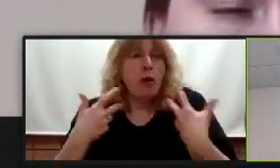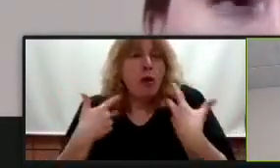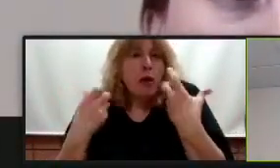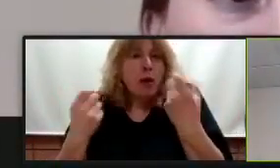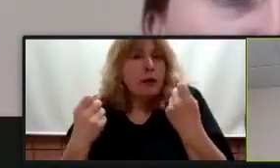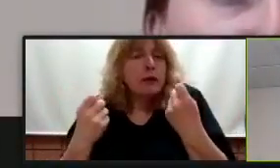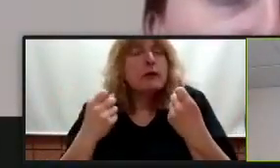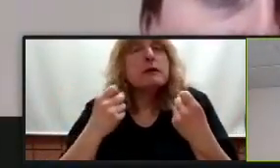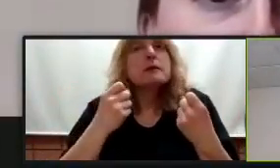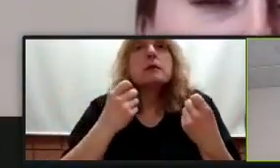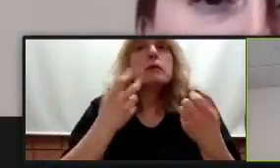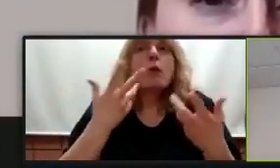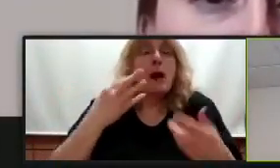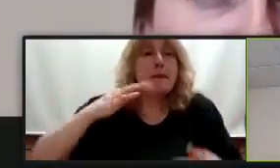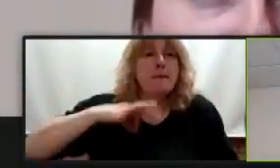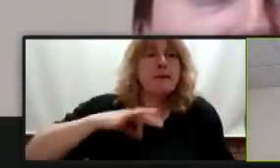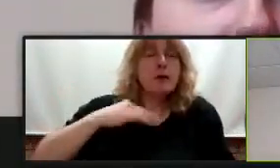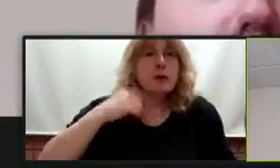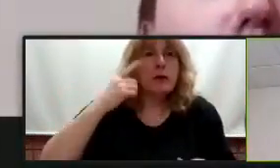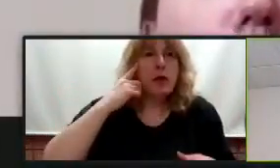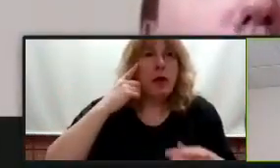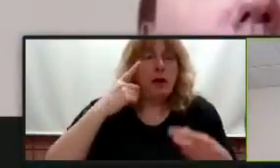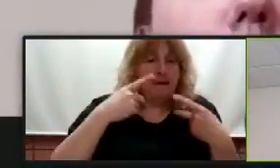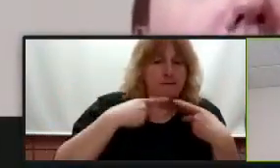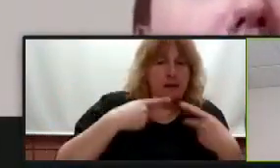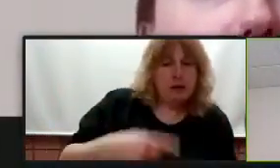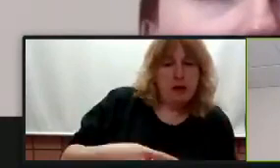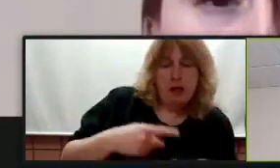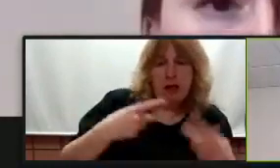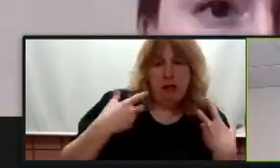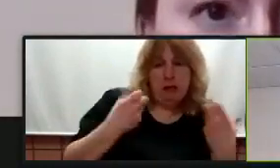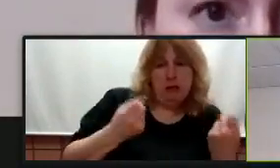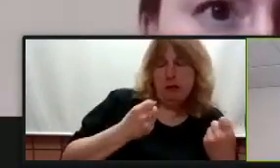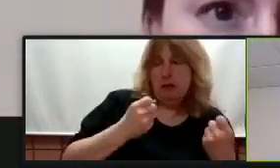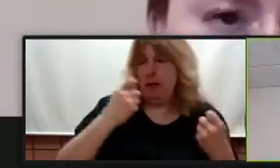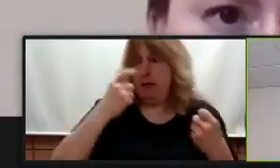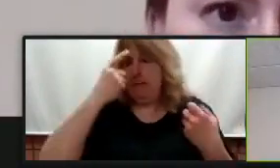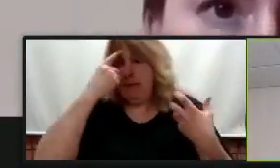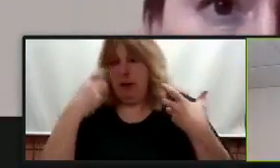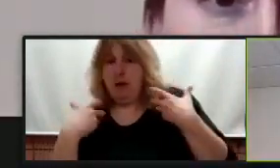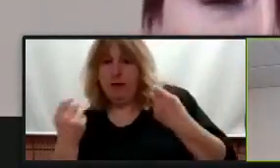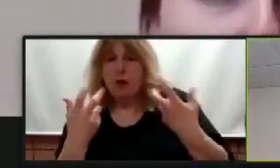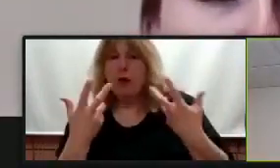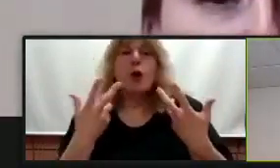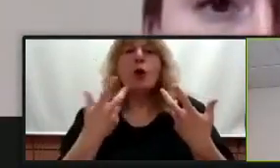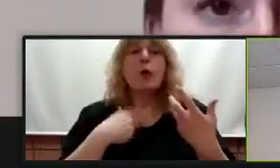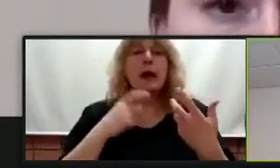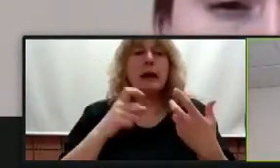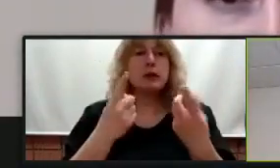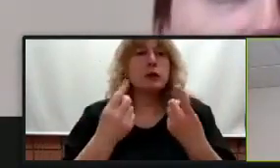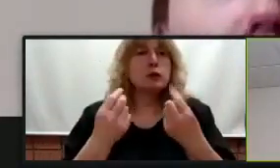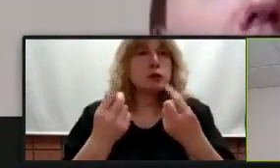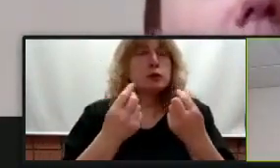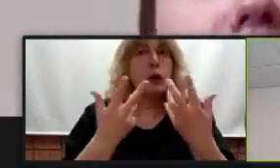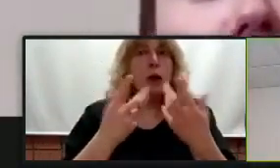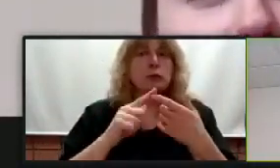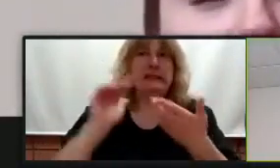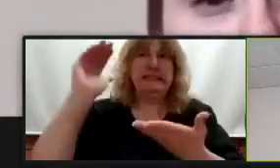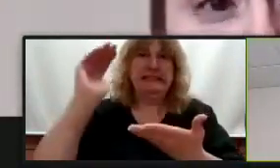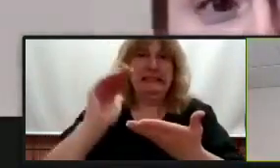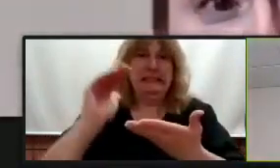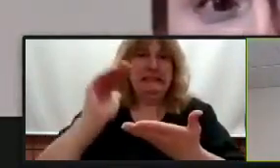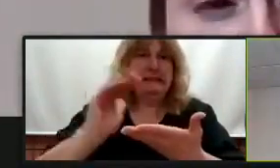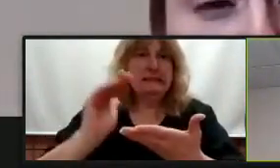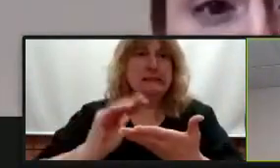think when we think about physical versus mental health, is really doing what we can to slow the pandemic, to slow the spread. So we want to wear our masks. I